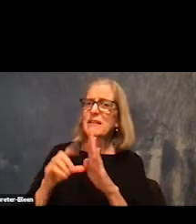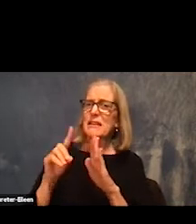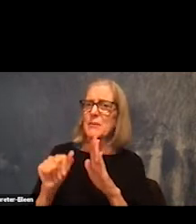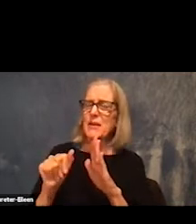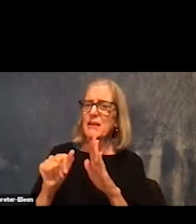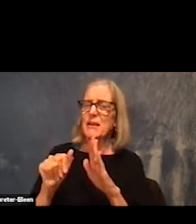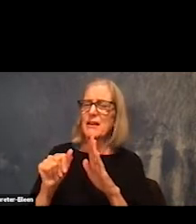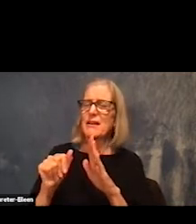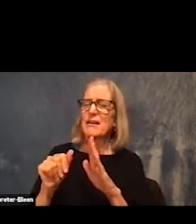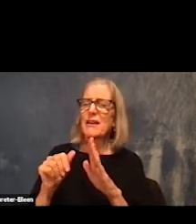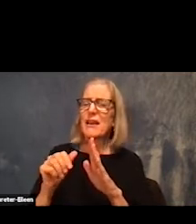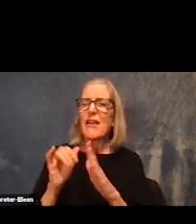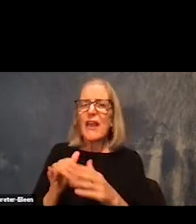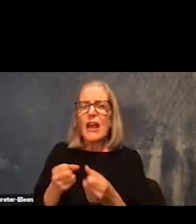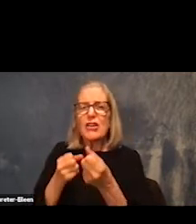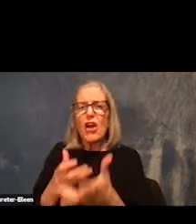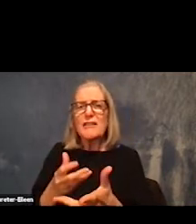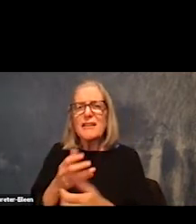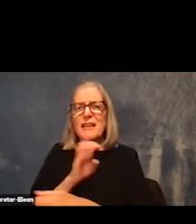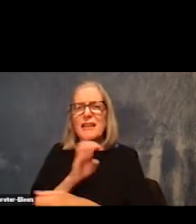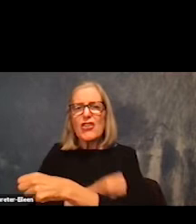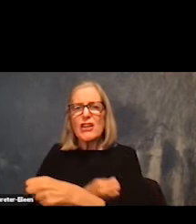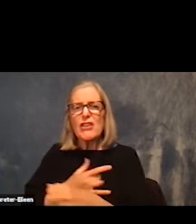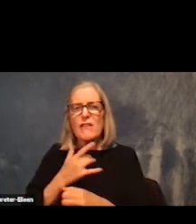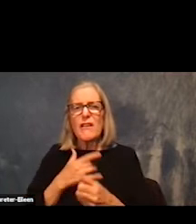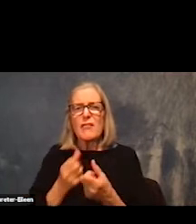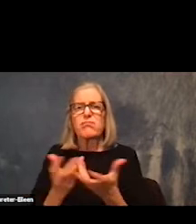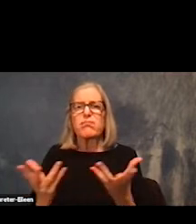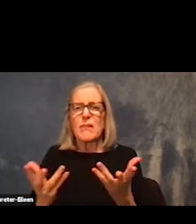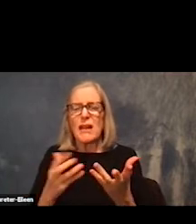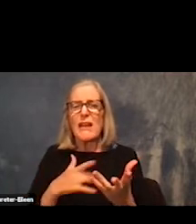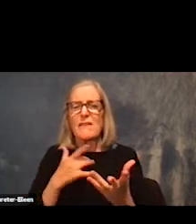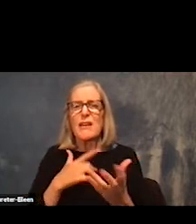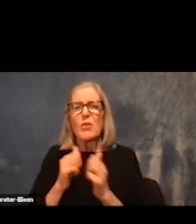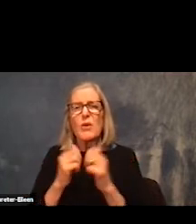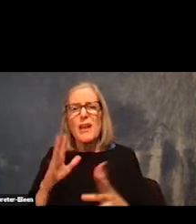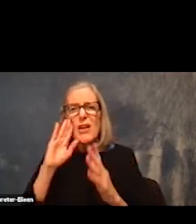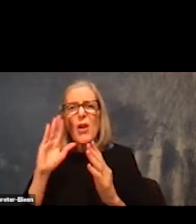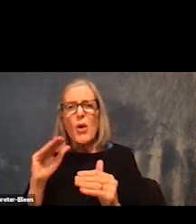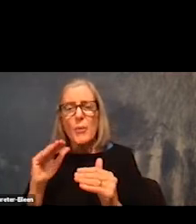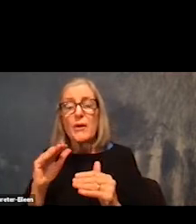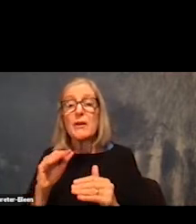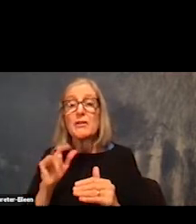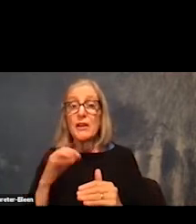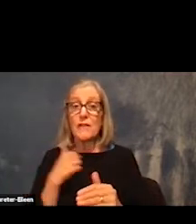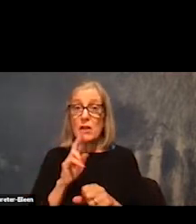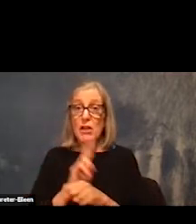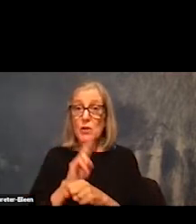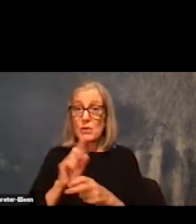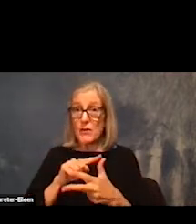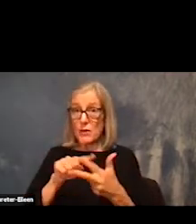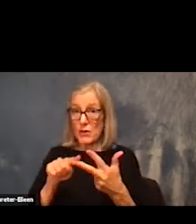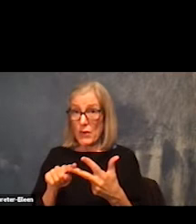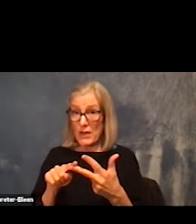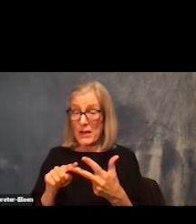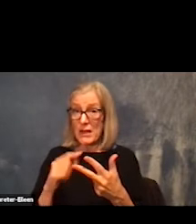it's a place of lost dreams and hopelessness. So when we apply our first 3 mindset tips, seeking to